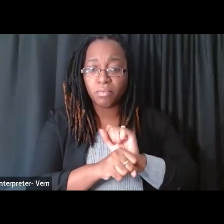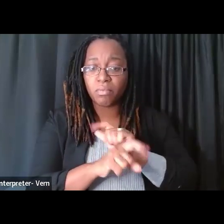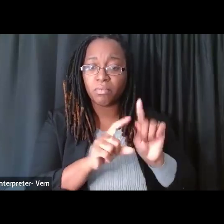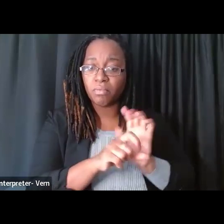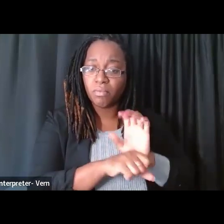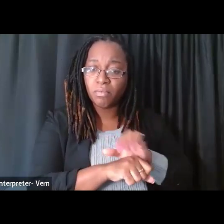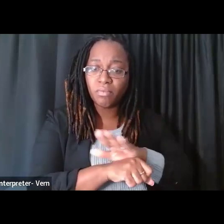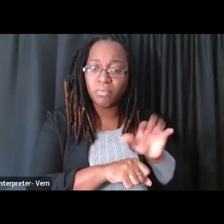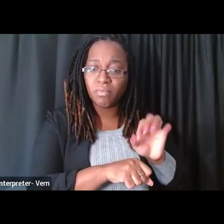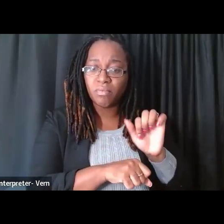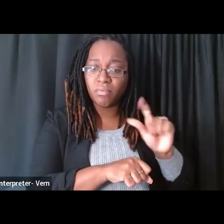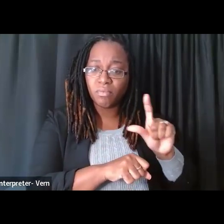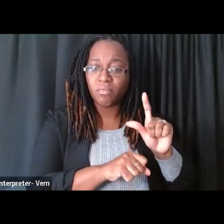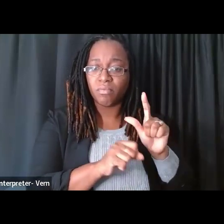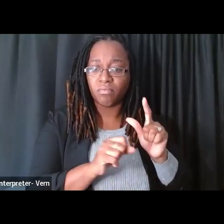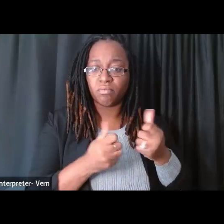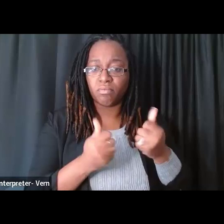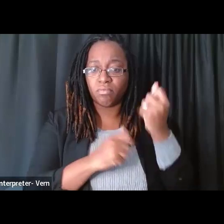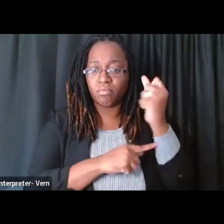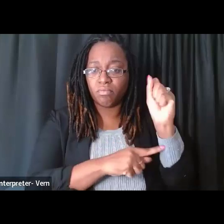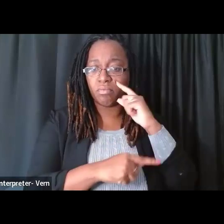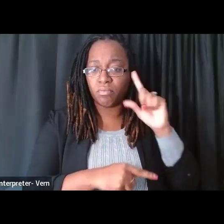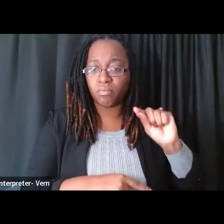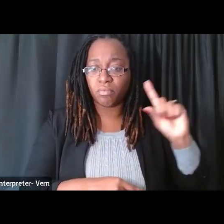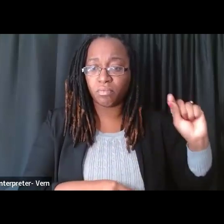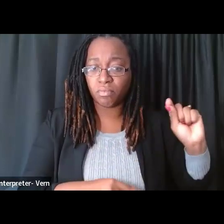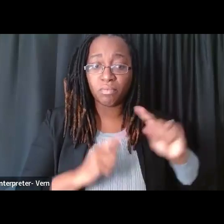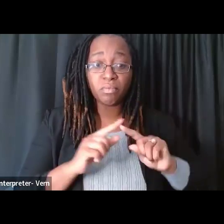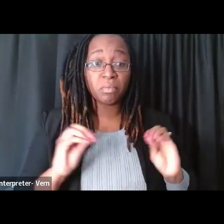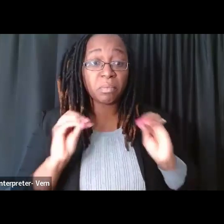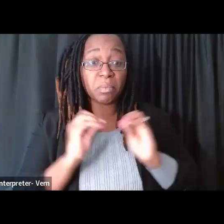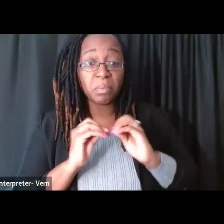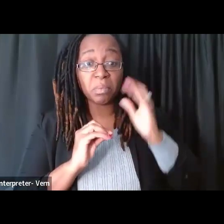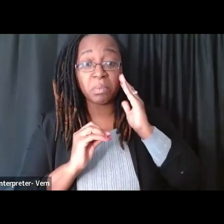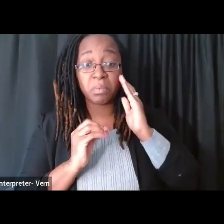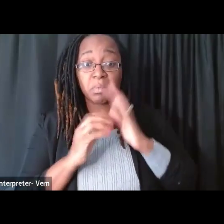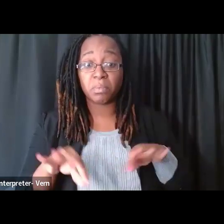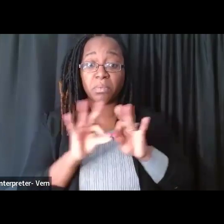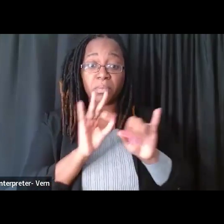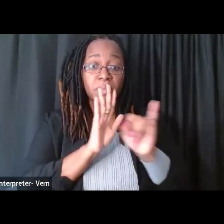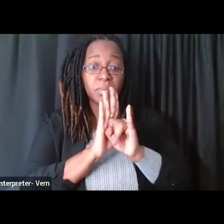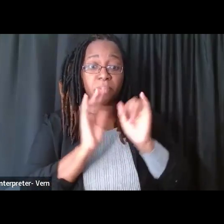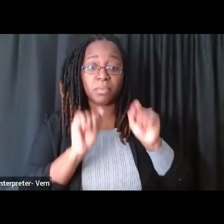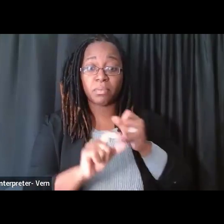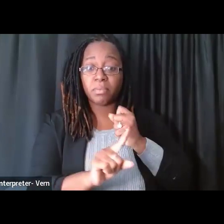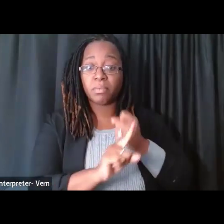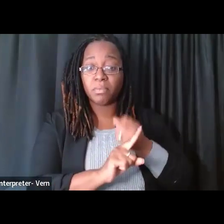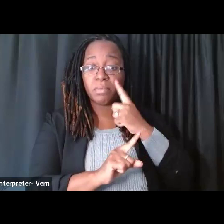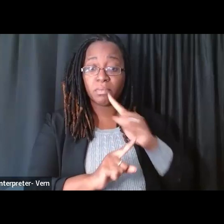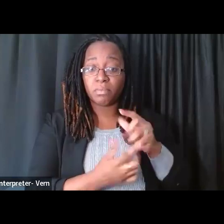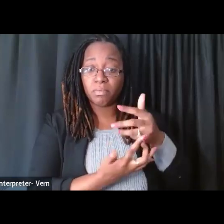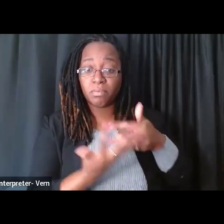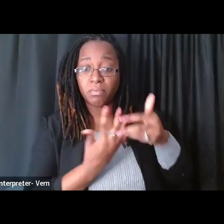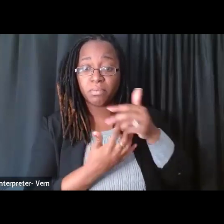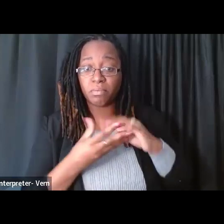was clear to articulate the concept of racial identity affecting consent. Even today, people, including theater